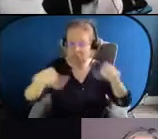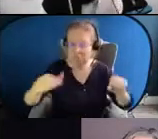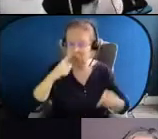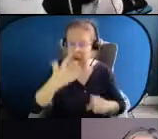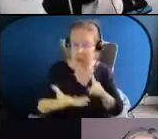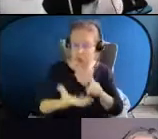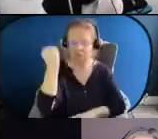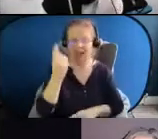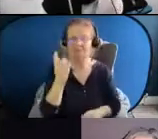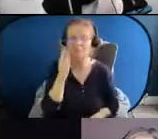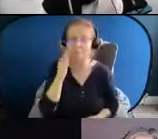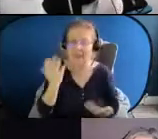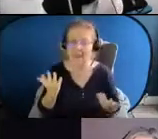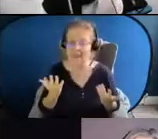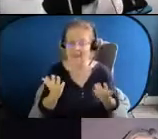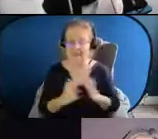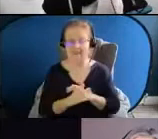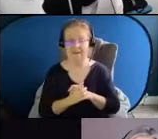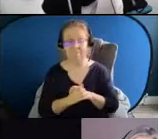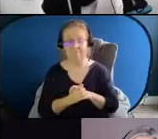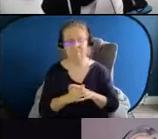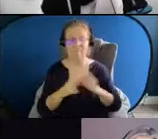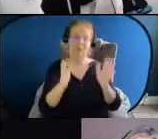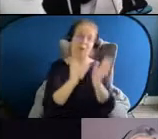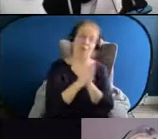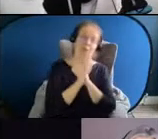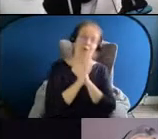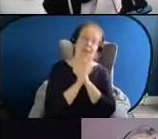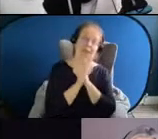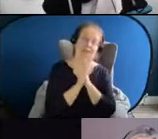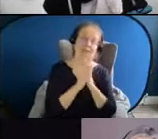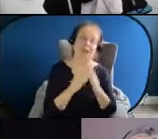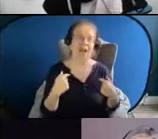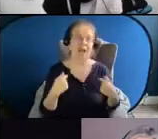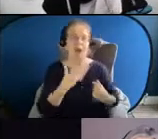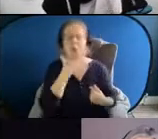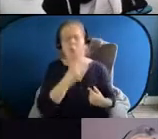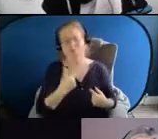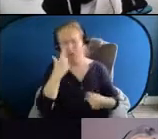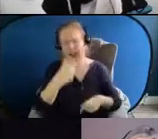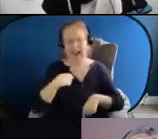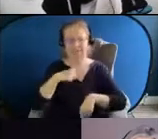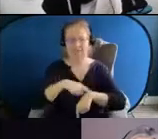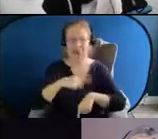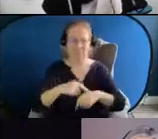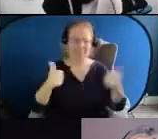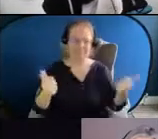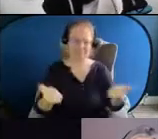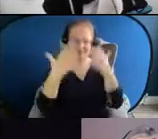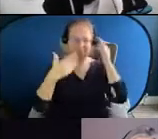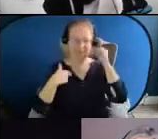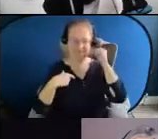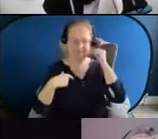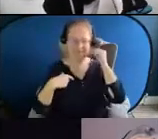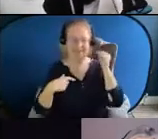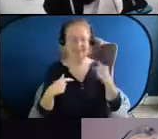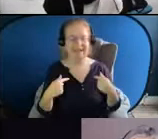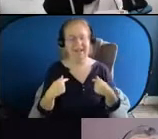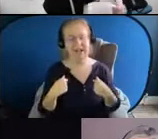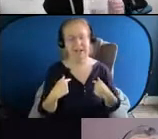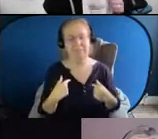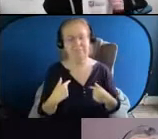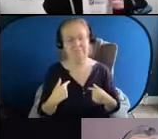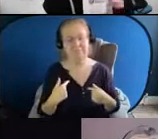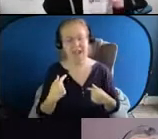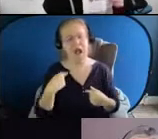achievable. Well, speaking to the last first, I wish I could put a time frame on it. Obviously, we want to accelerate that as we can. But interestingly